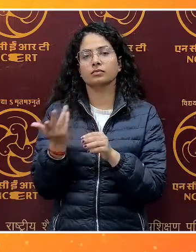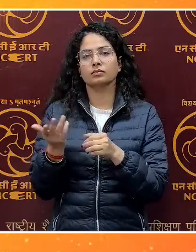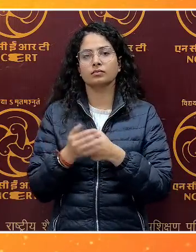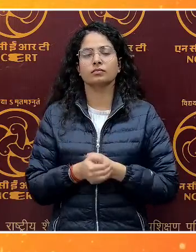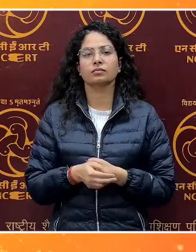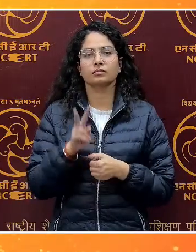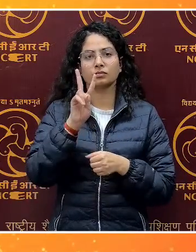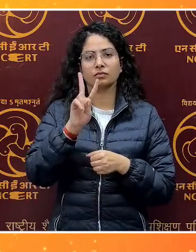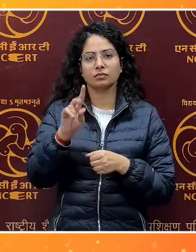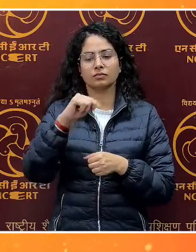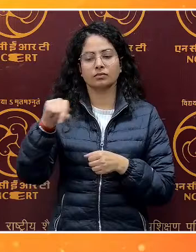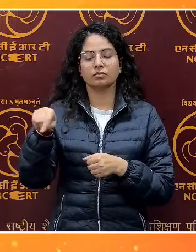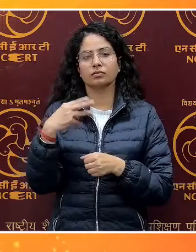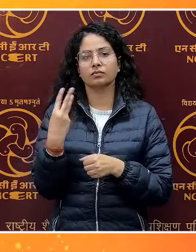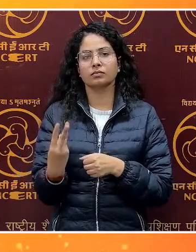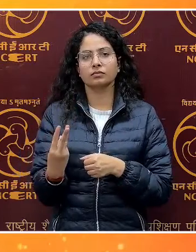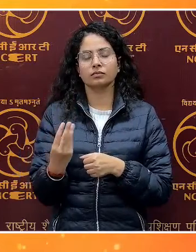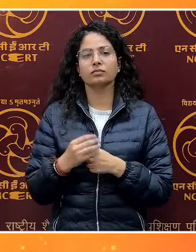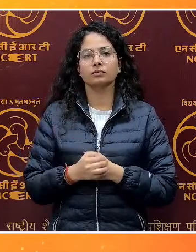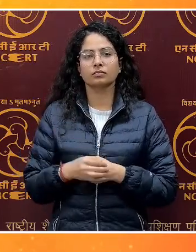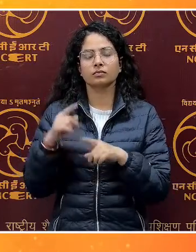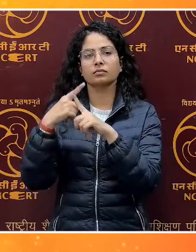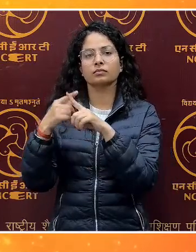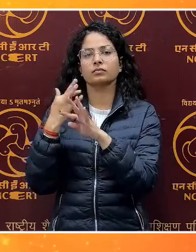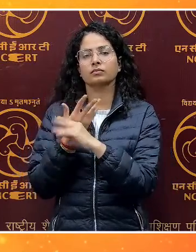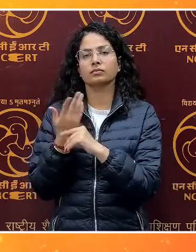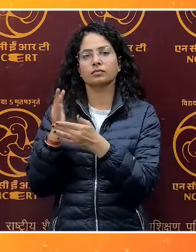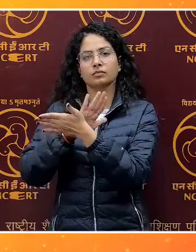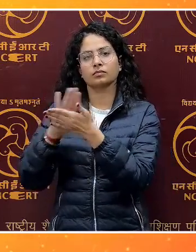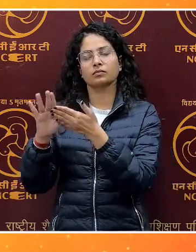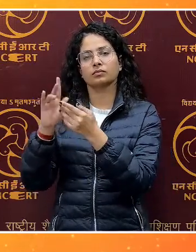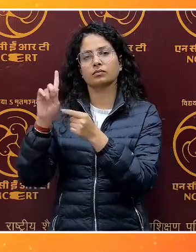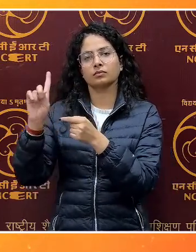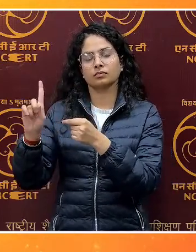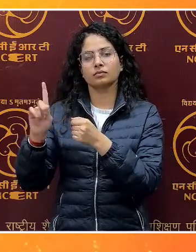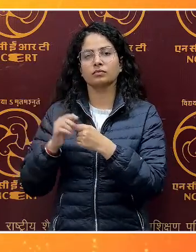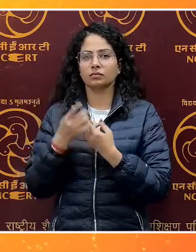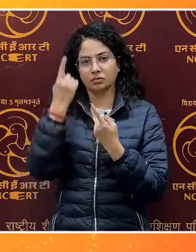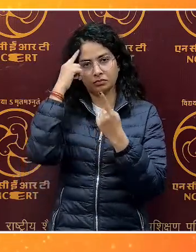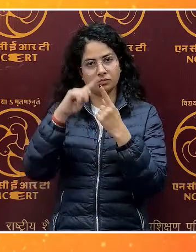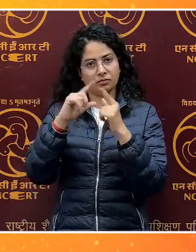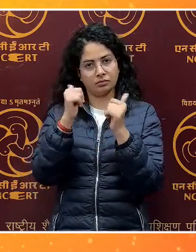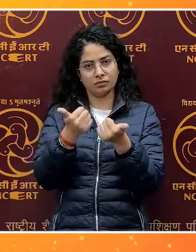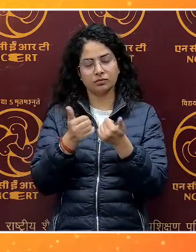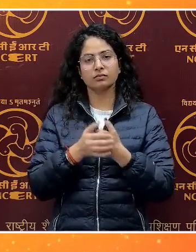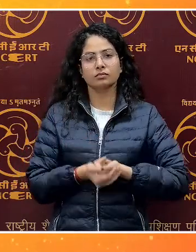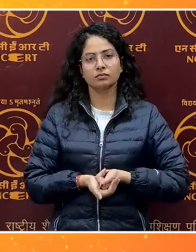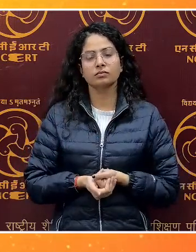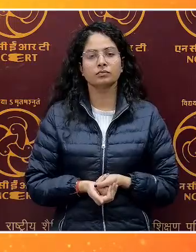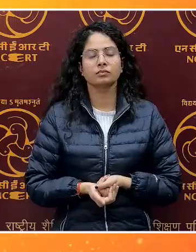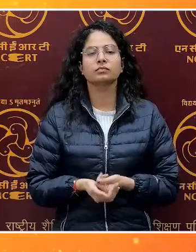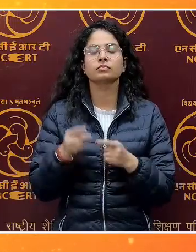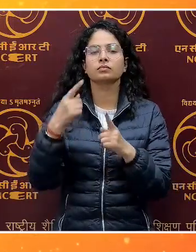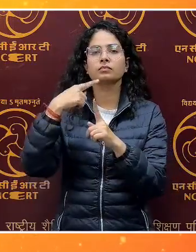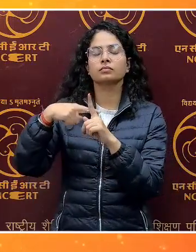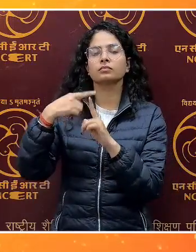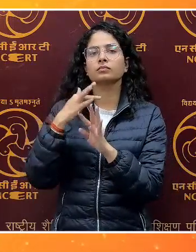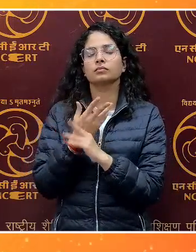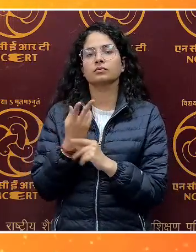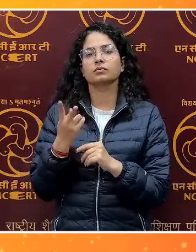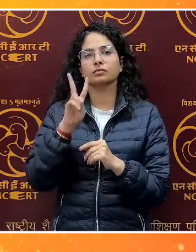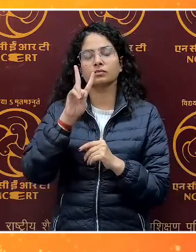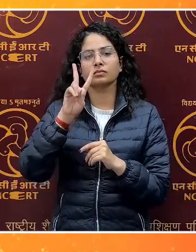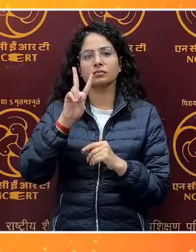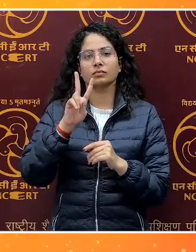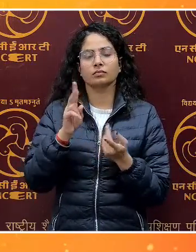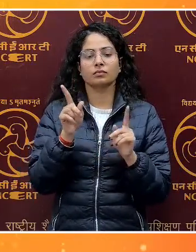having 2 upon 3 into h1, agreed? Okay, plus here pi r square